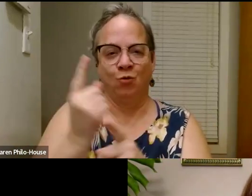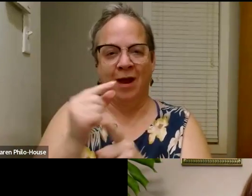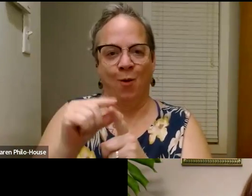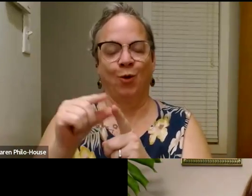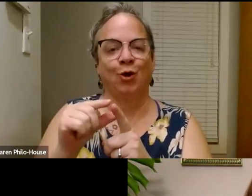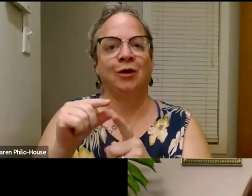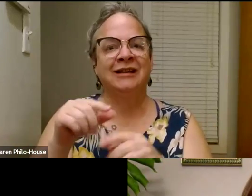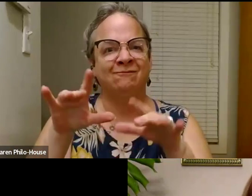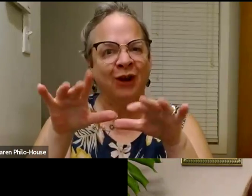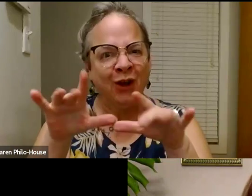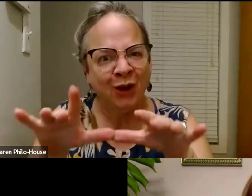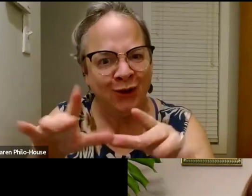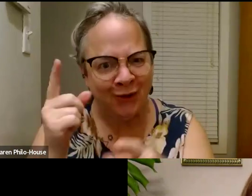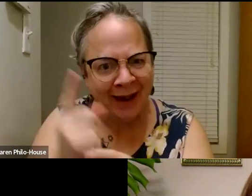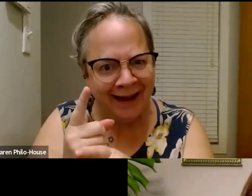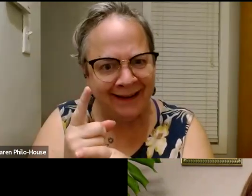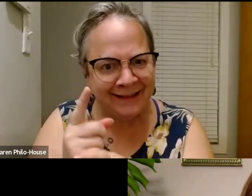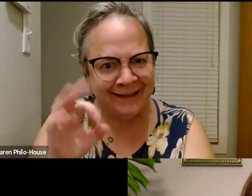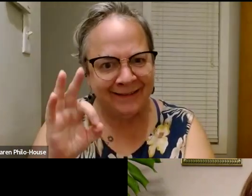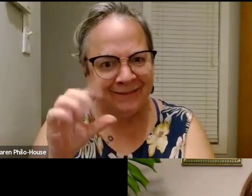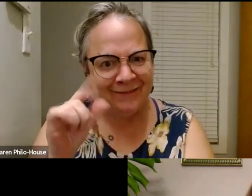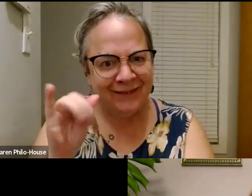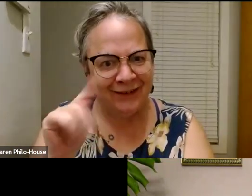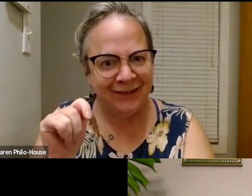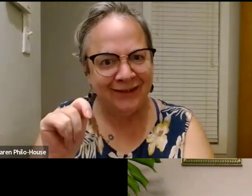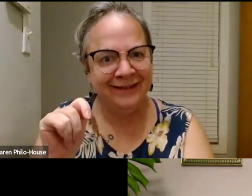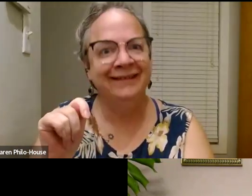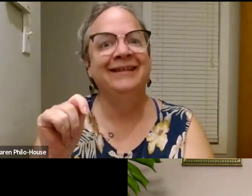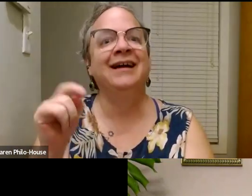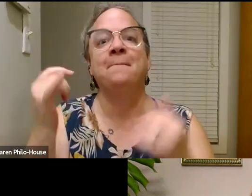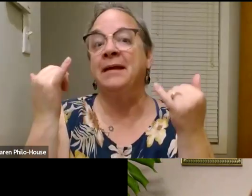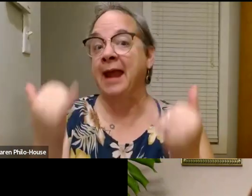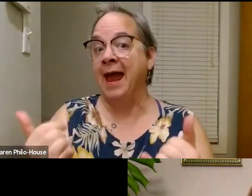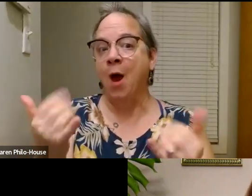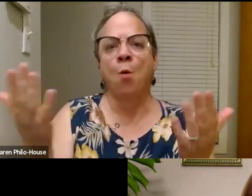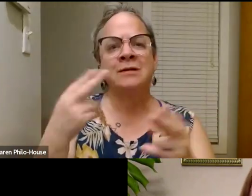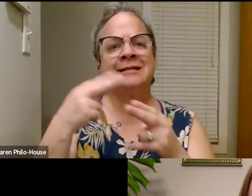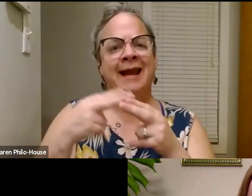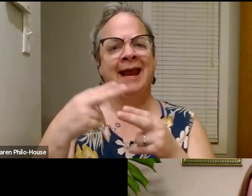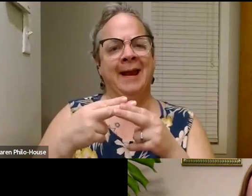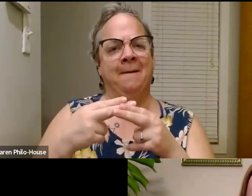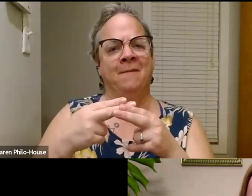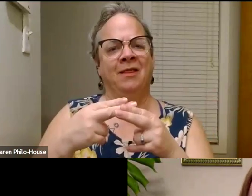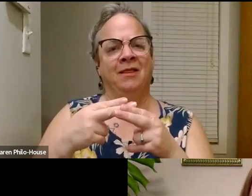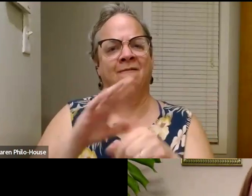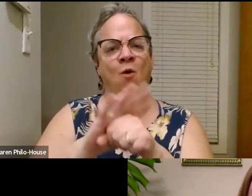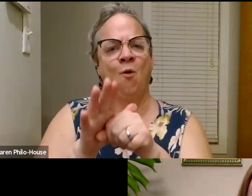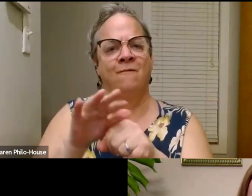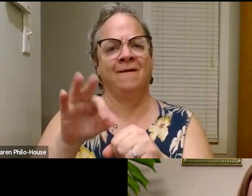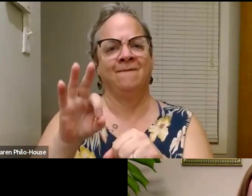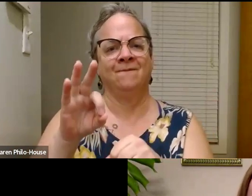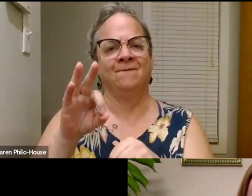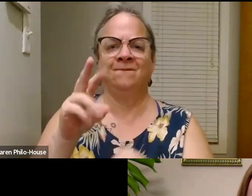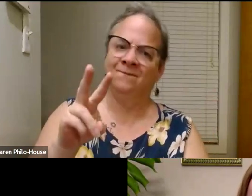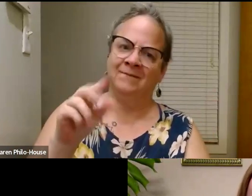the name for the COVID variant, I'm not sure if that's the right word, was flirt, but what's the